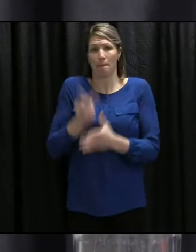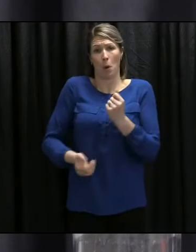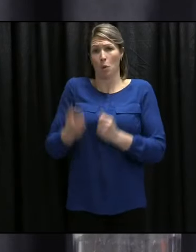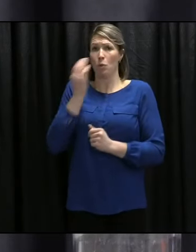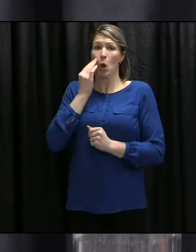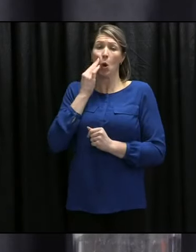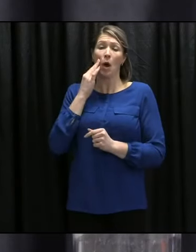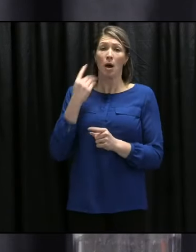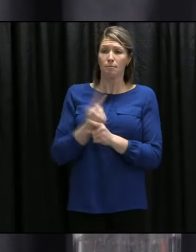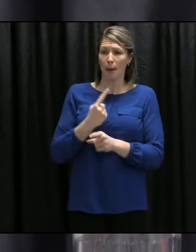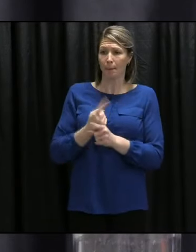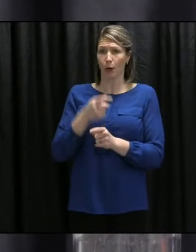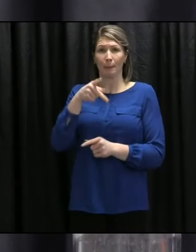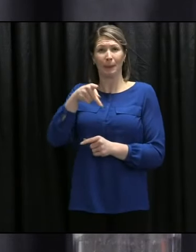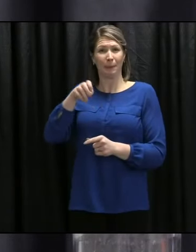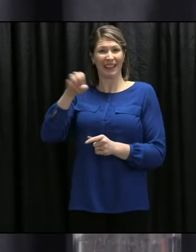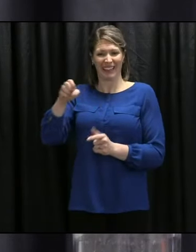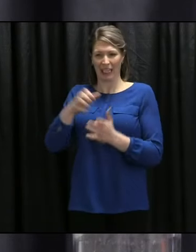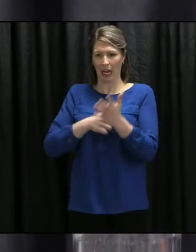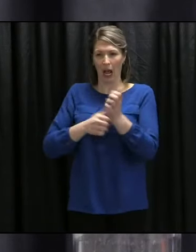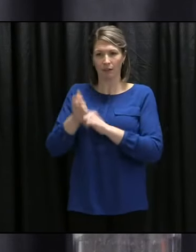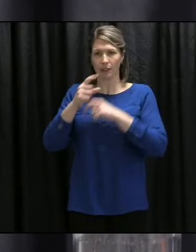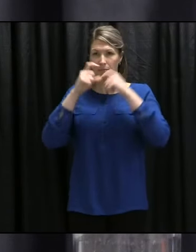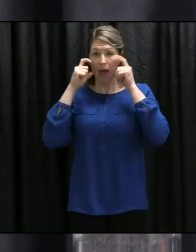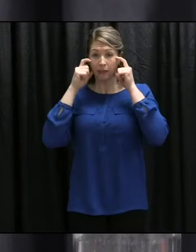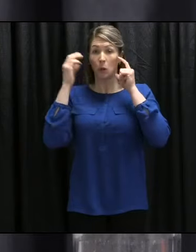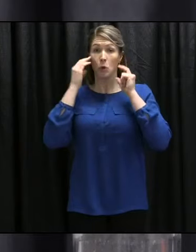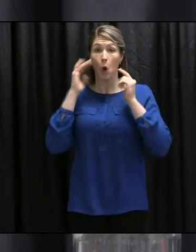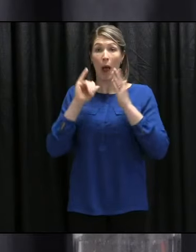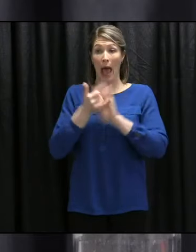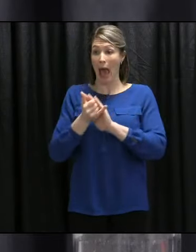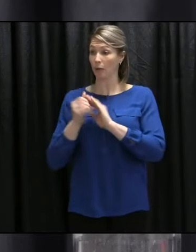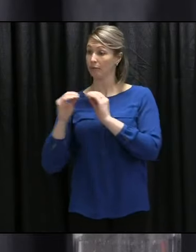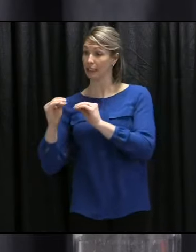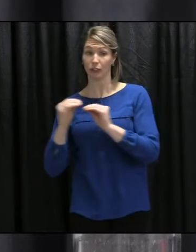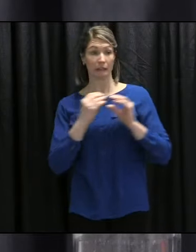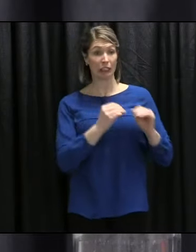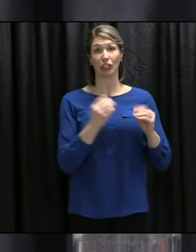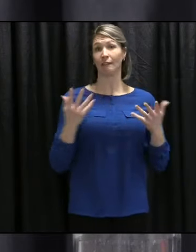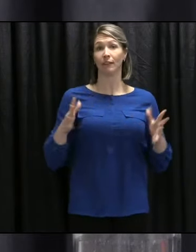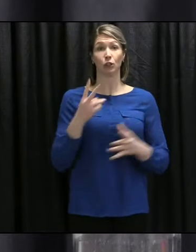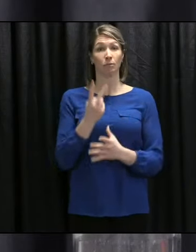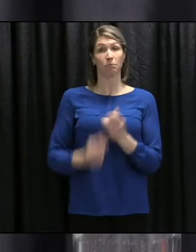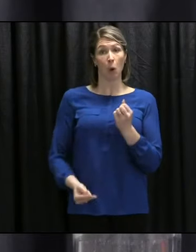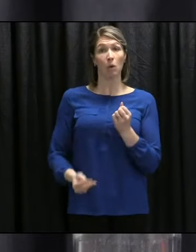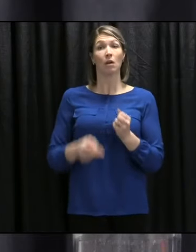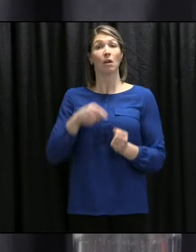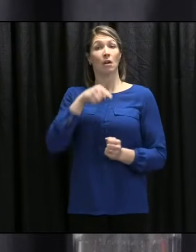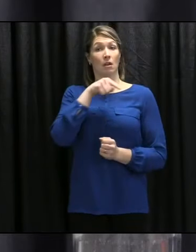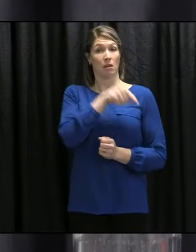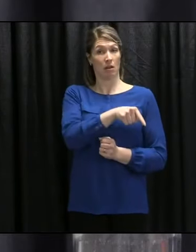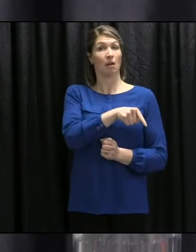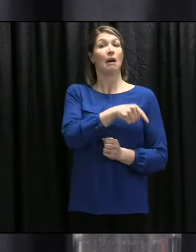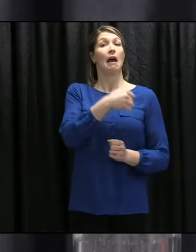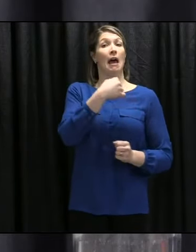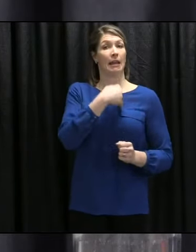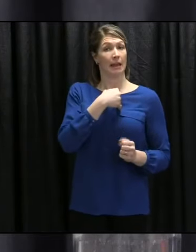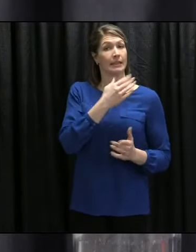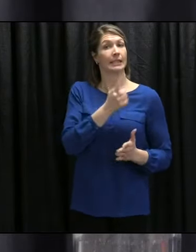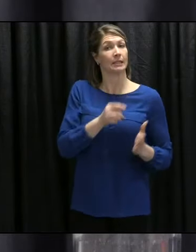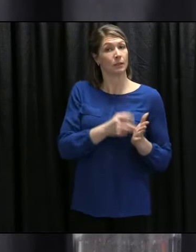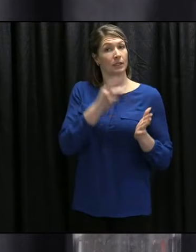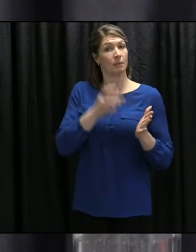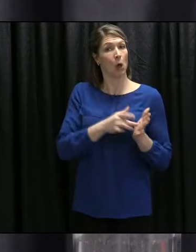where appropriate. Some homes have a greater need for that education than others. Some homes have registered nurses as part of their